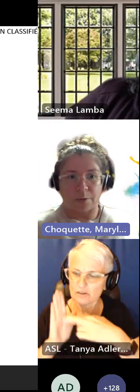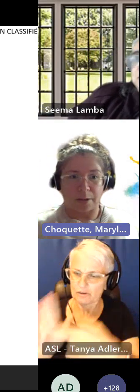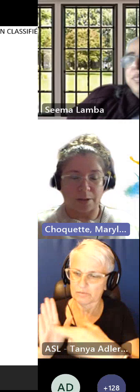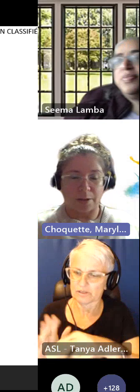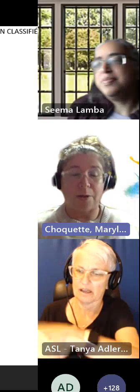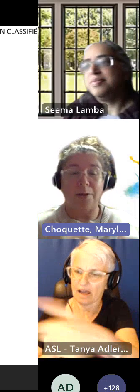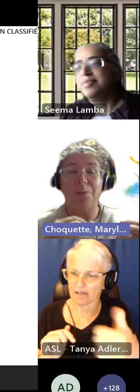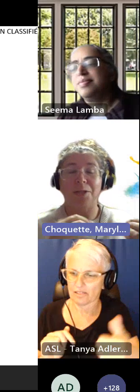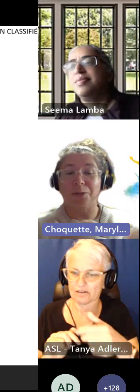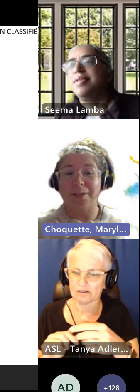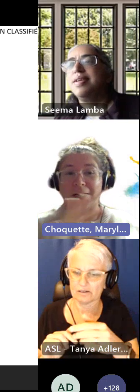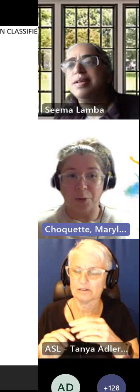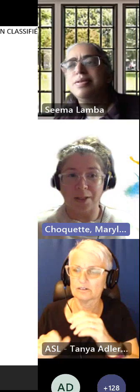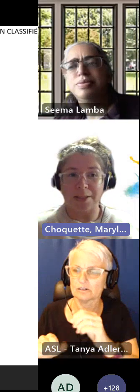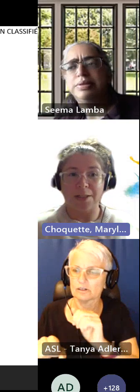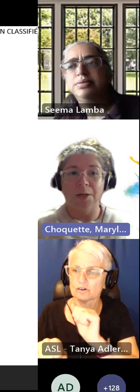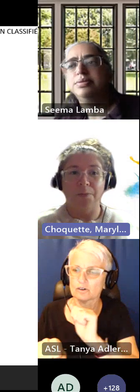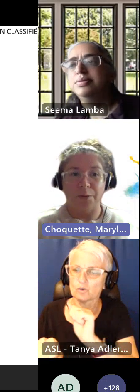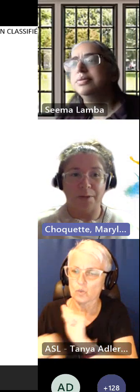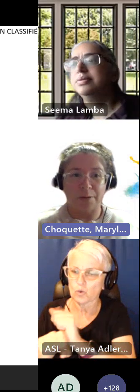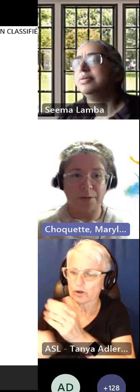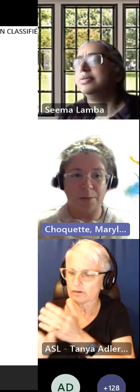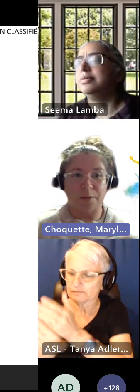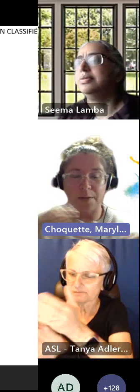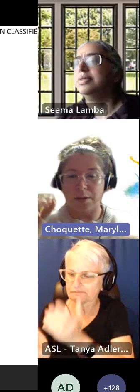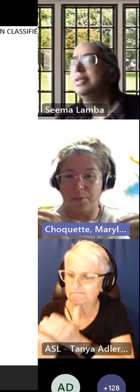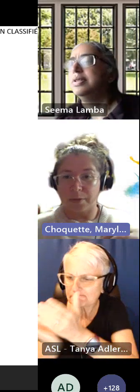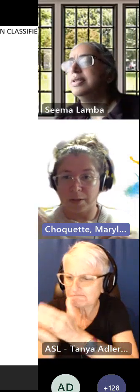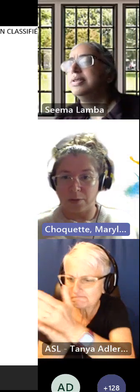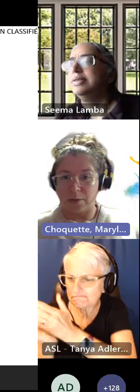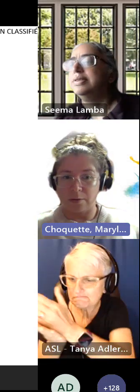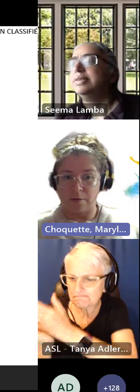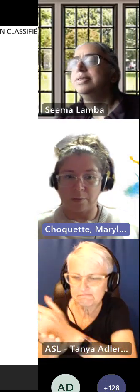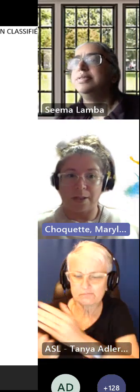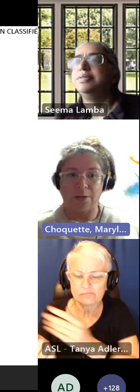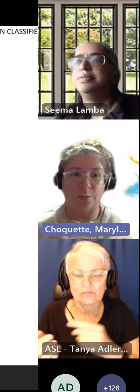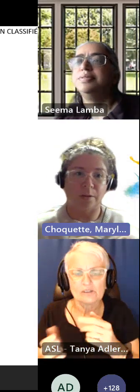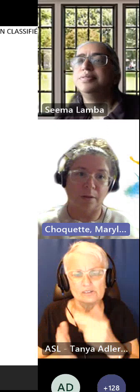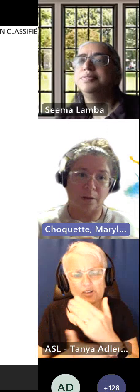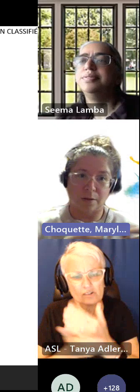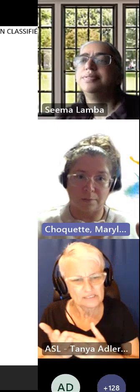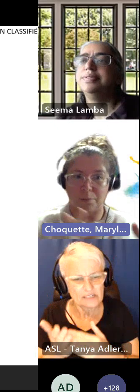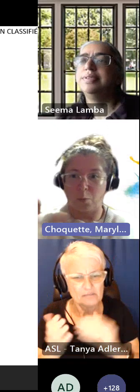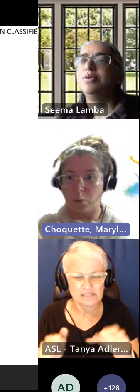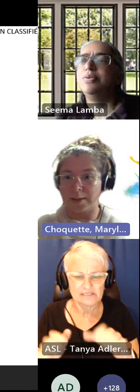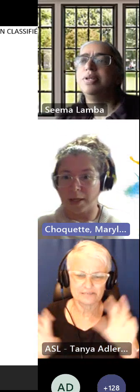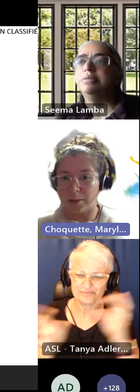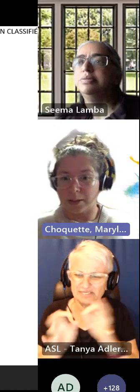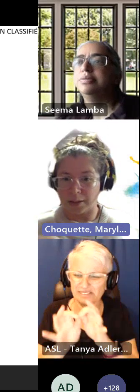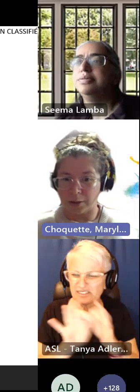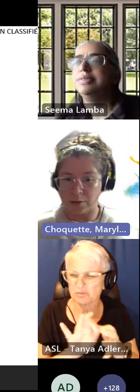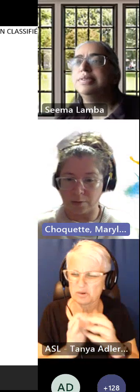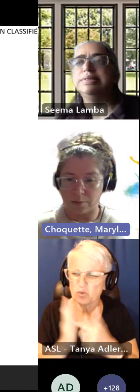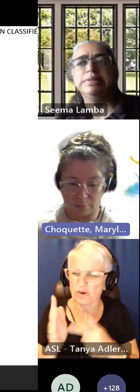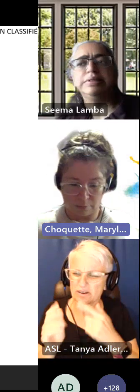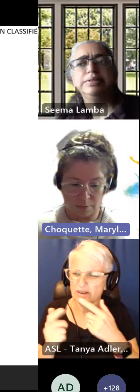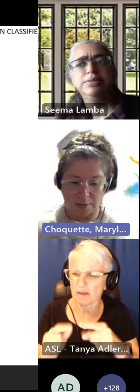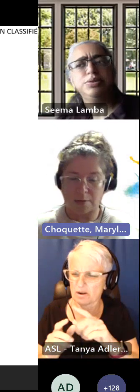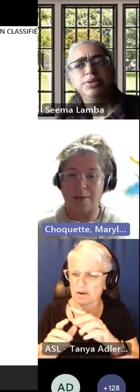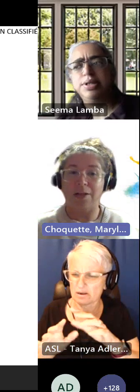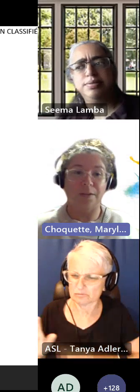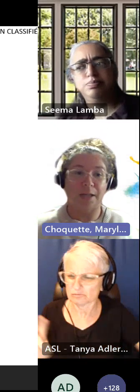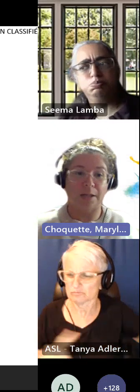other occupational categories. So there's some of these that you need to interpret, like what's happening here.